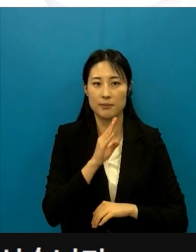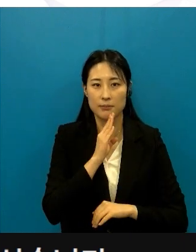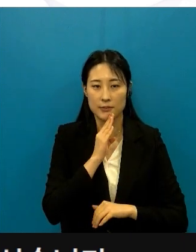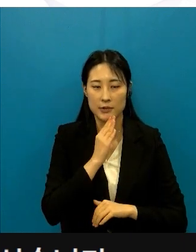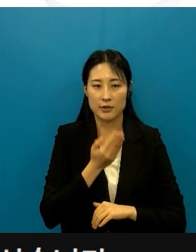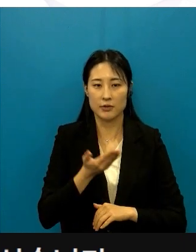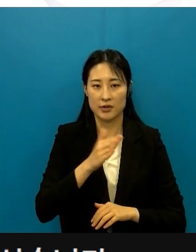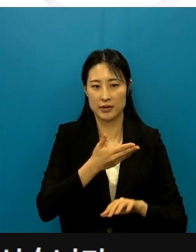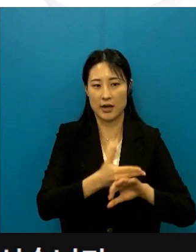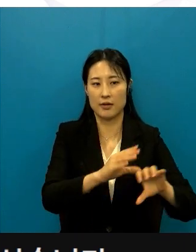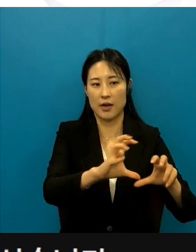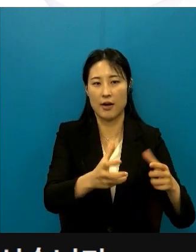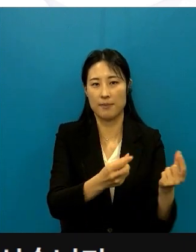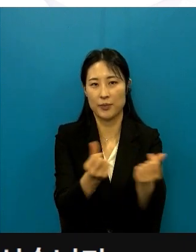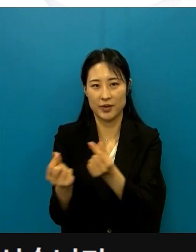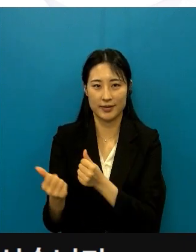I